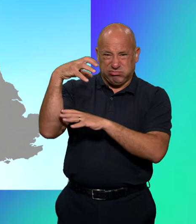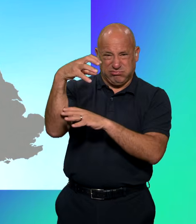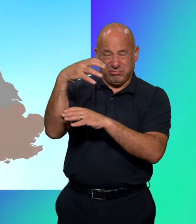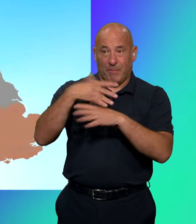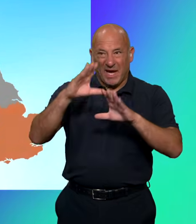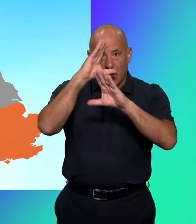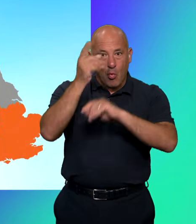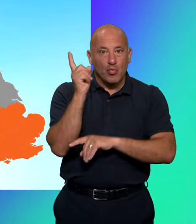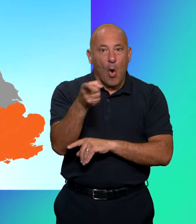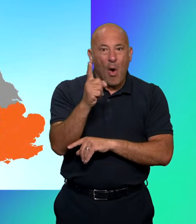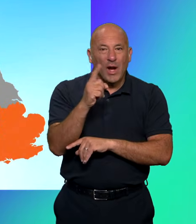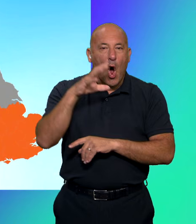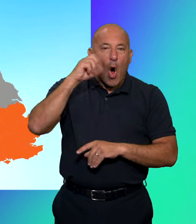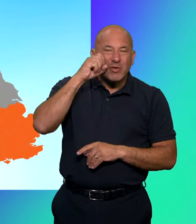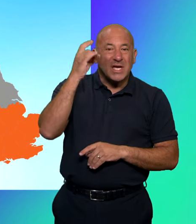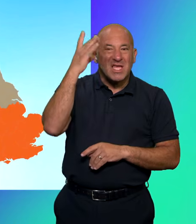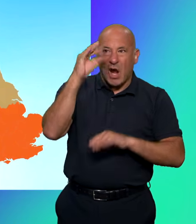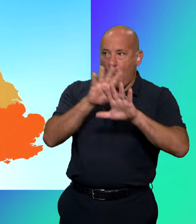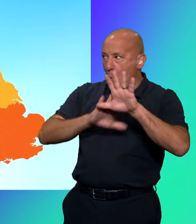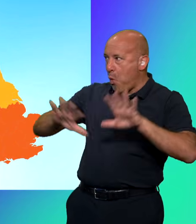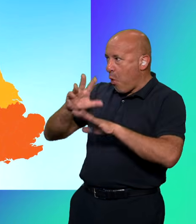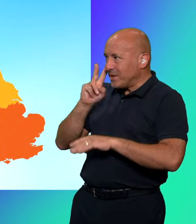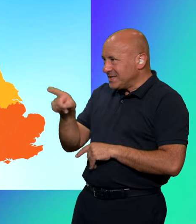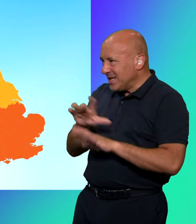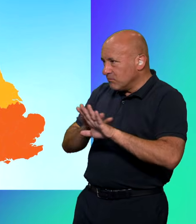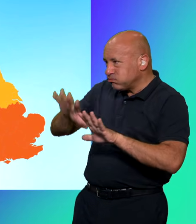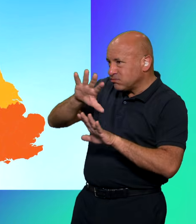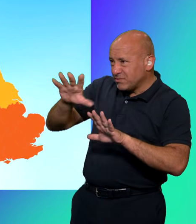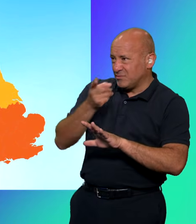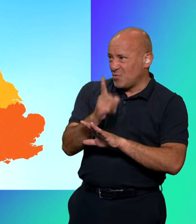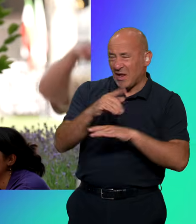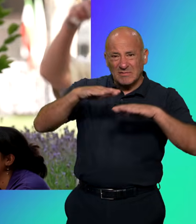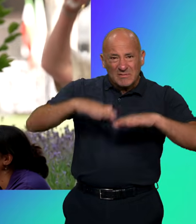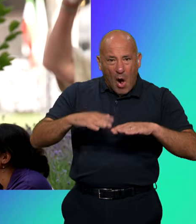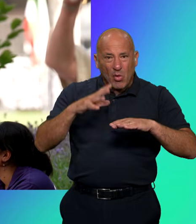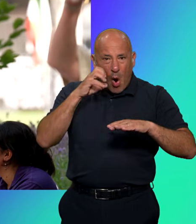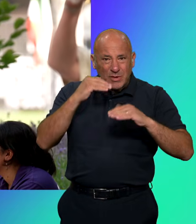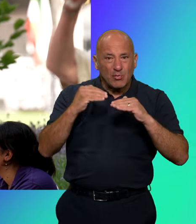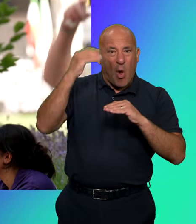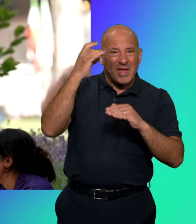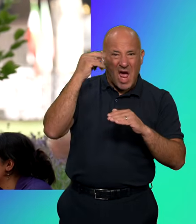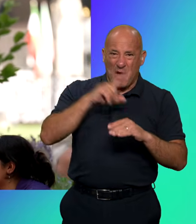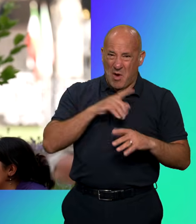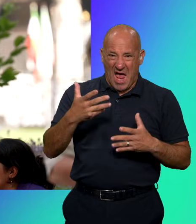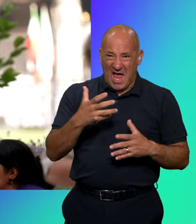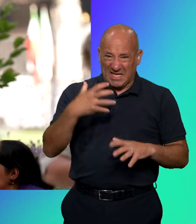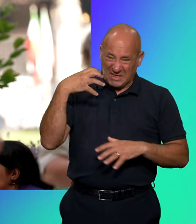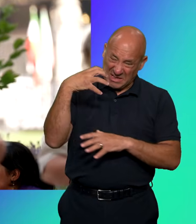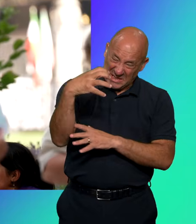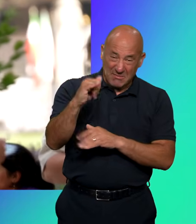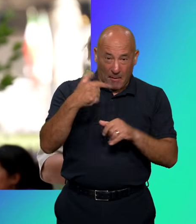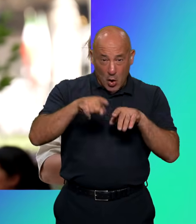and yellow heat health alerts across England as the UK prepares itself for what could be the longest heat wave